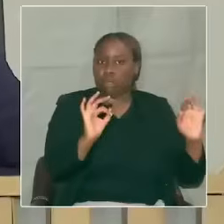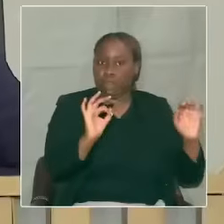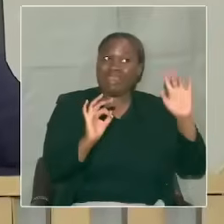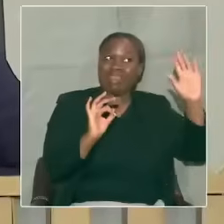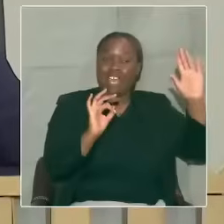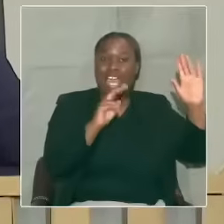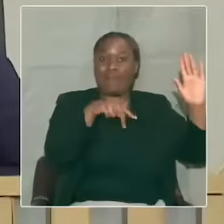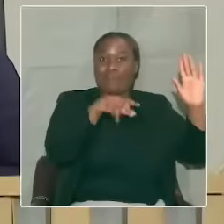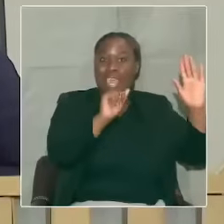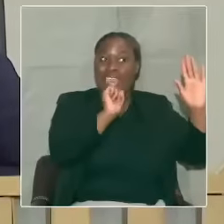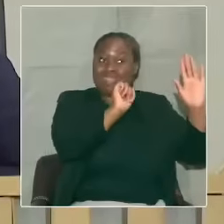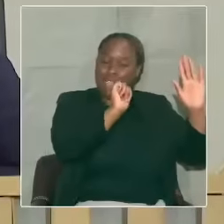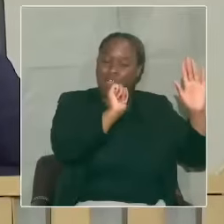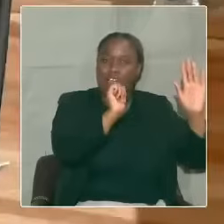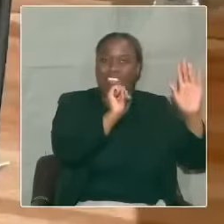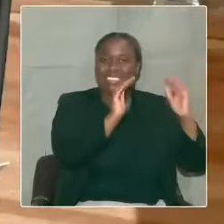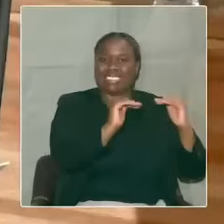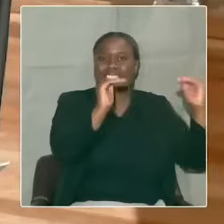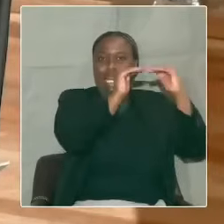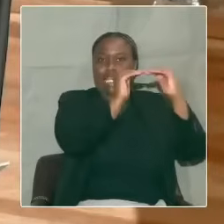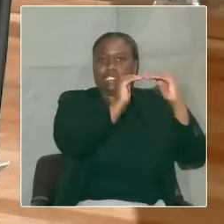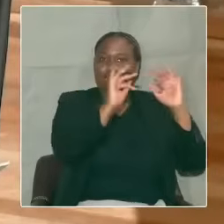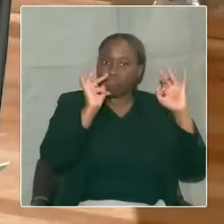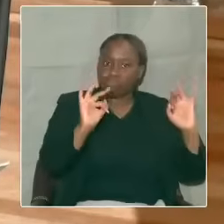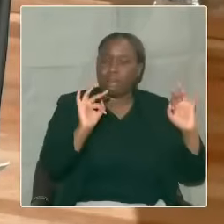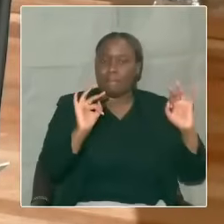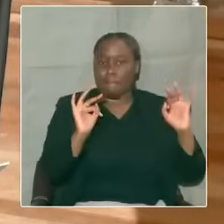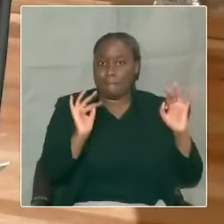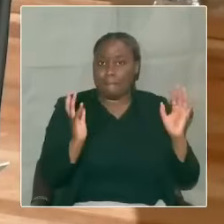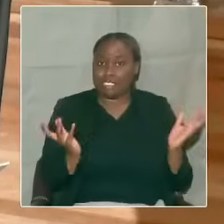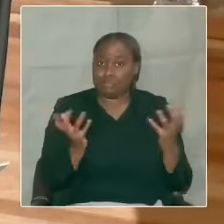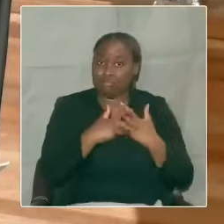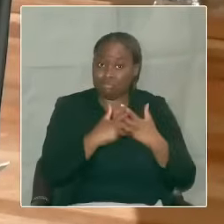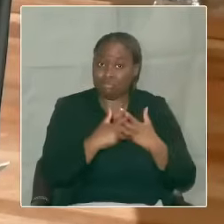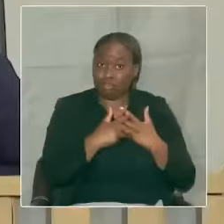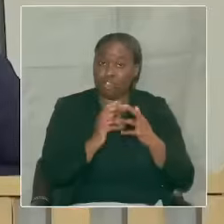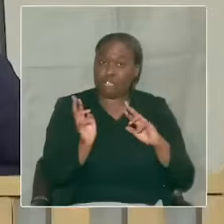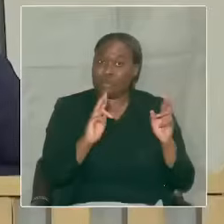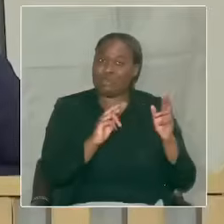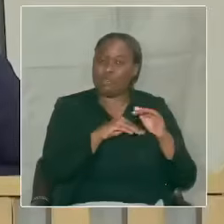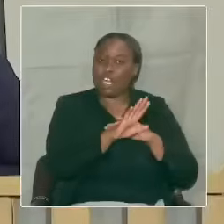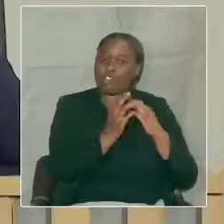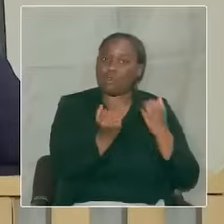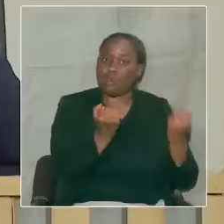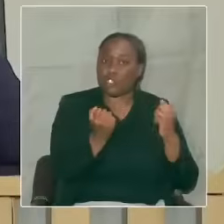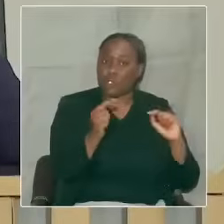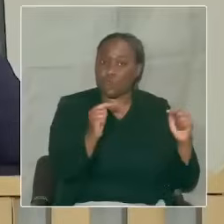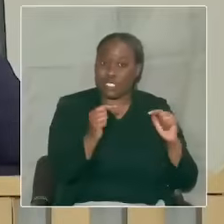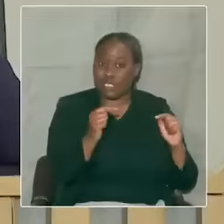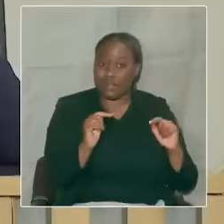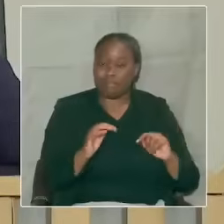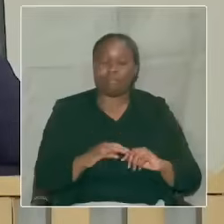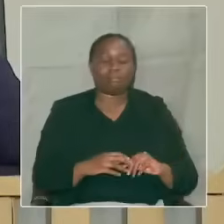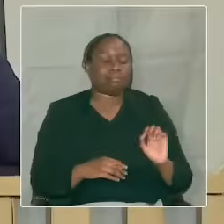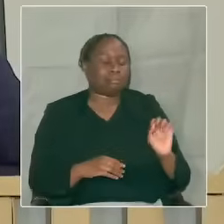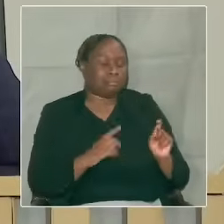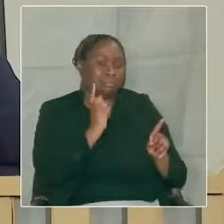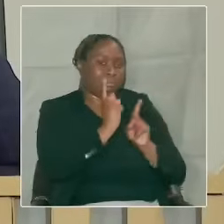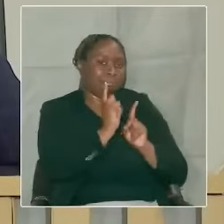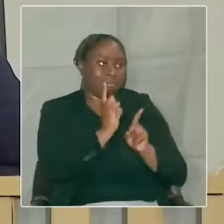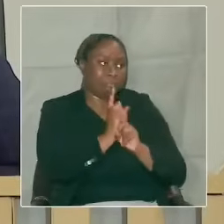Yeah. As one of the central methods in this new investigative method. Yeah, that is correct, strategy. Commissioner. That is